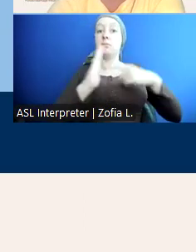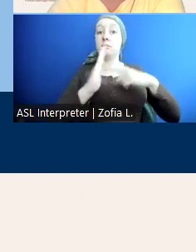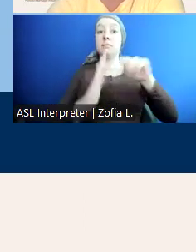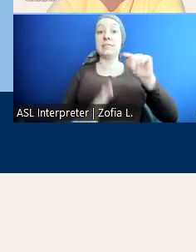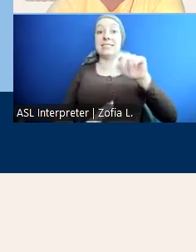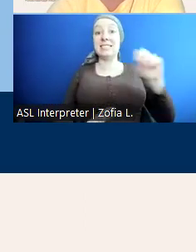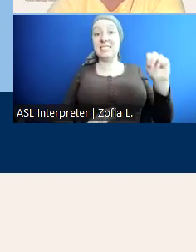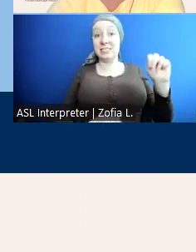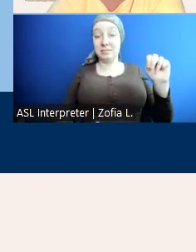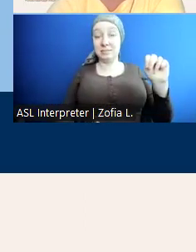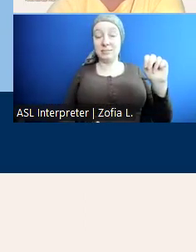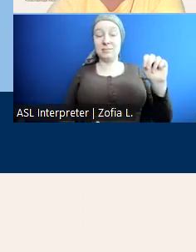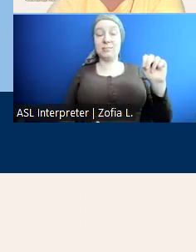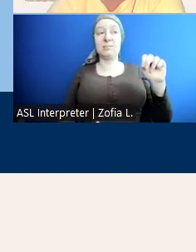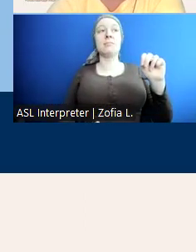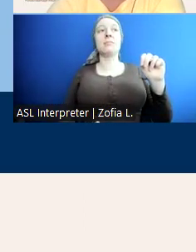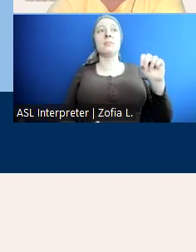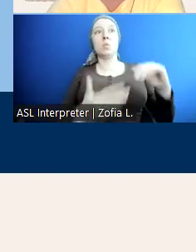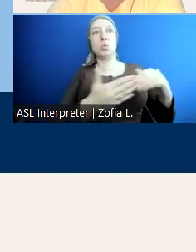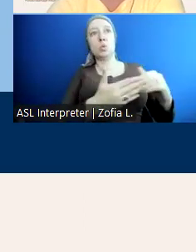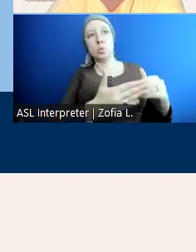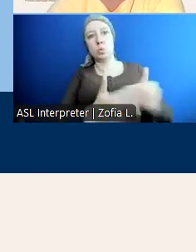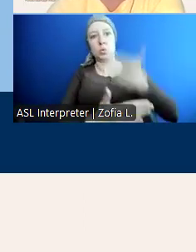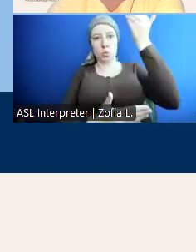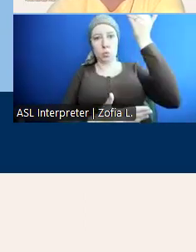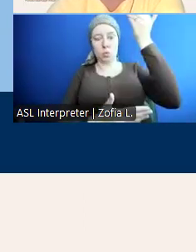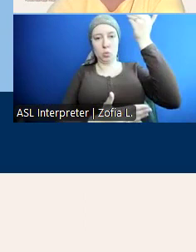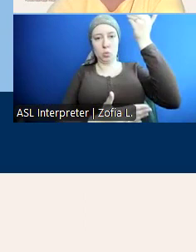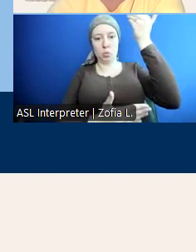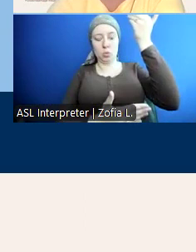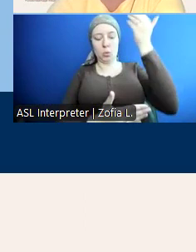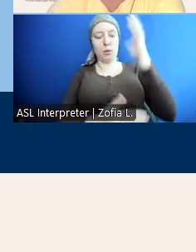Tennessee, which is a new